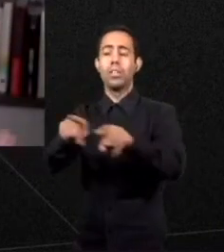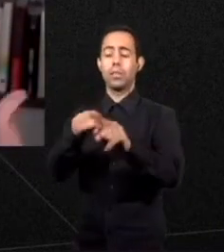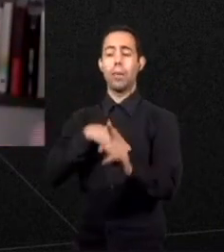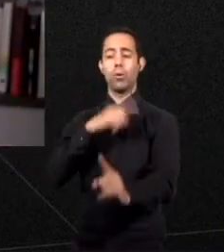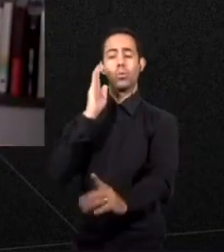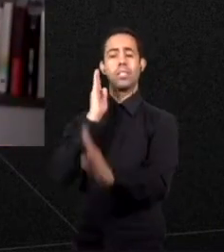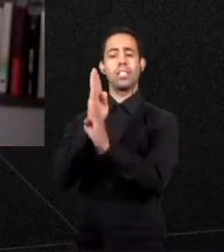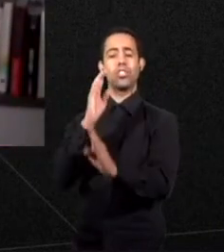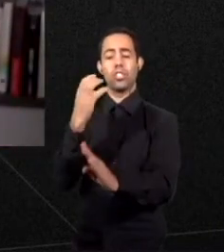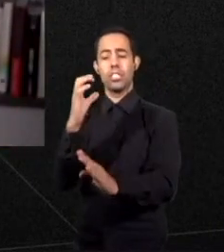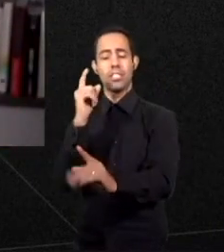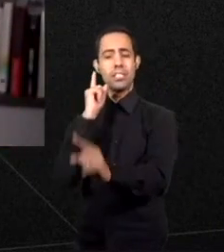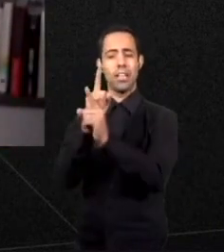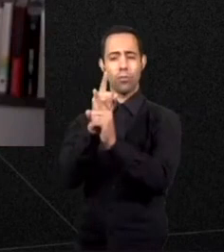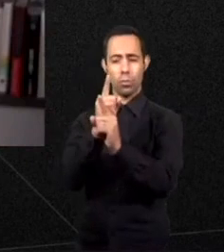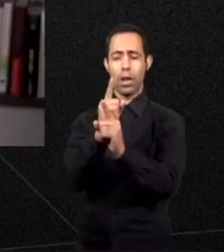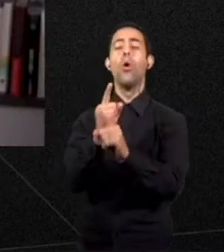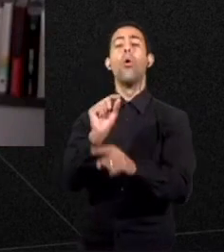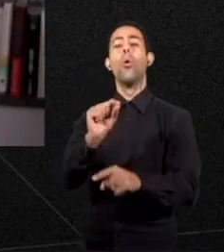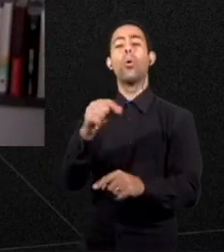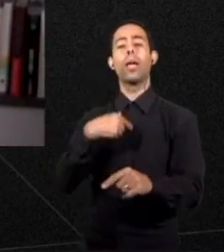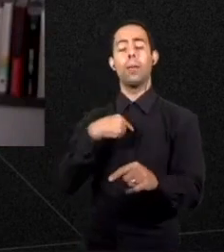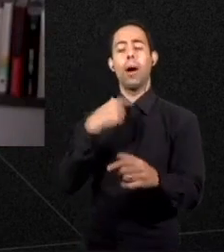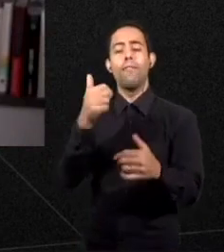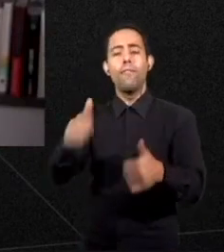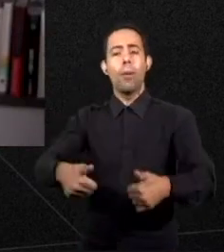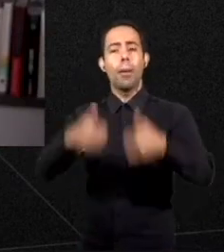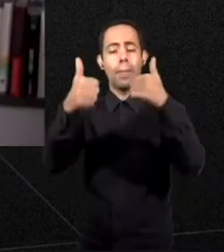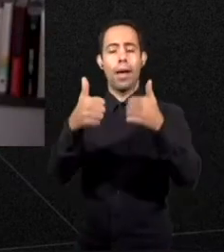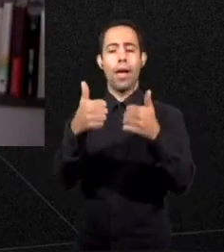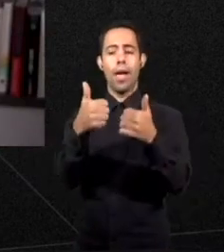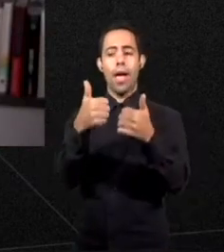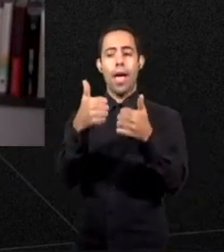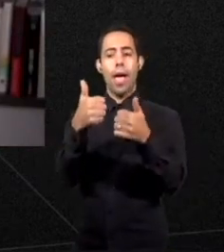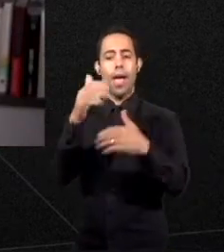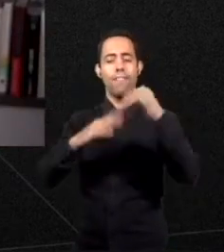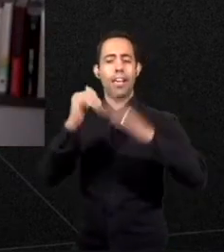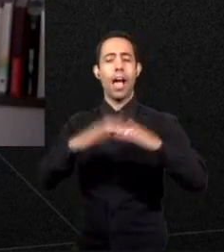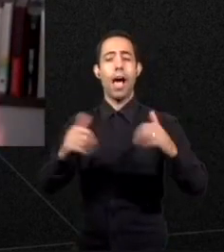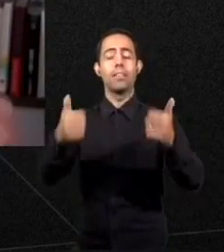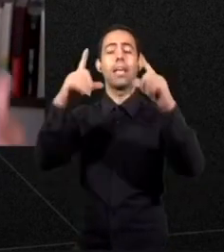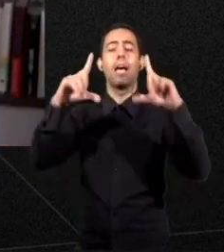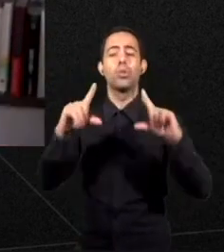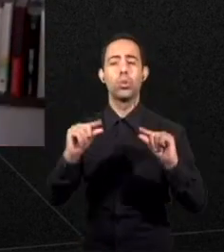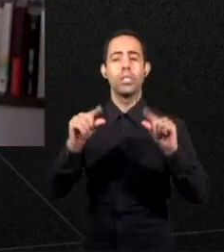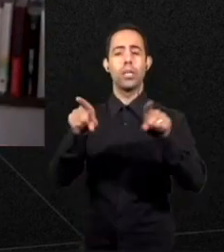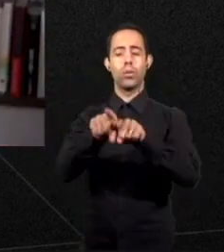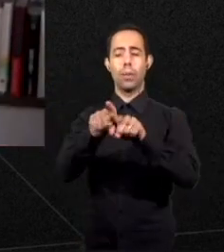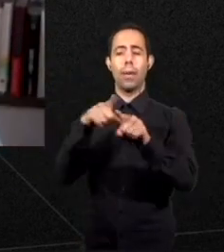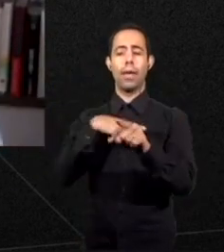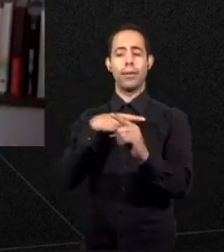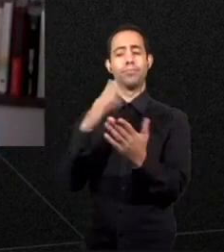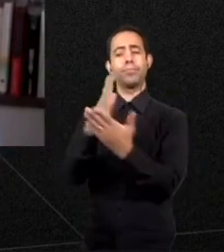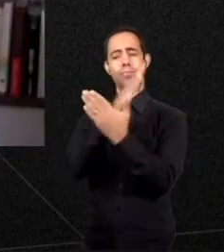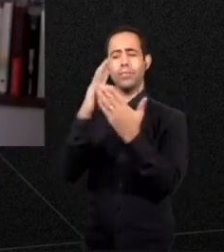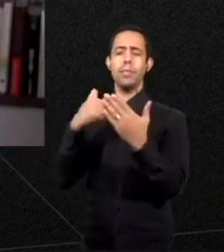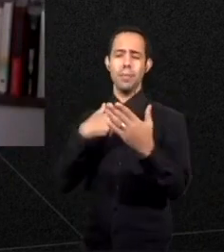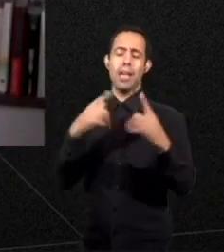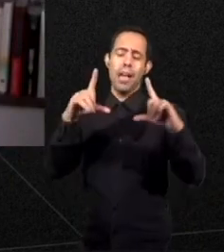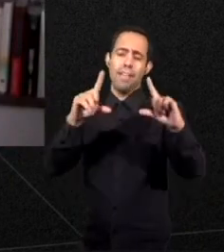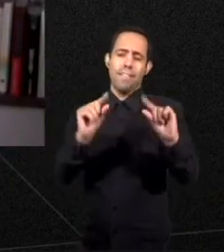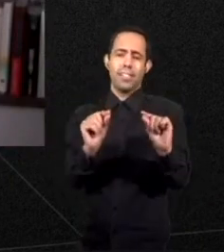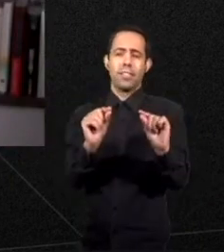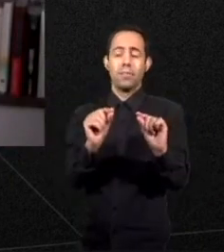to effectively slow down and even stop the chains of infection. And within a year, we already